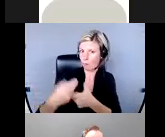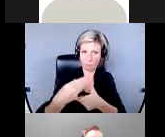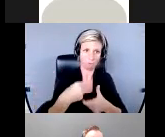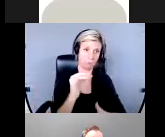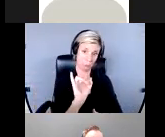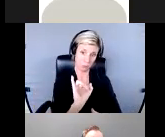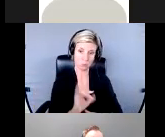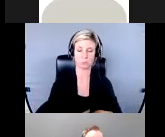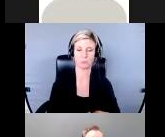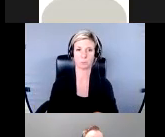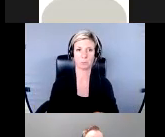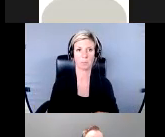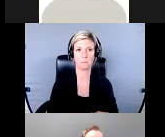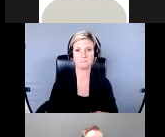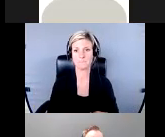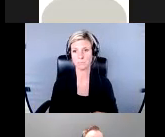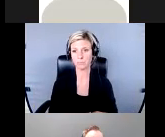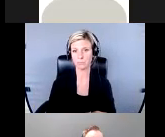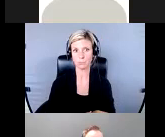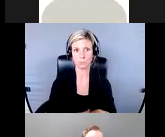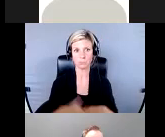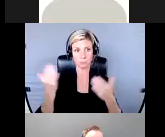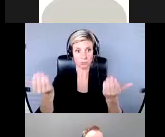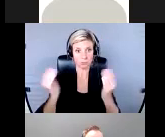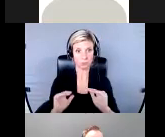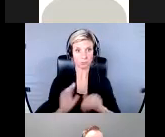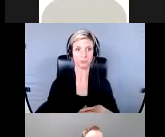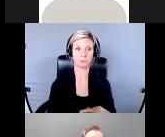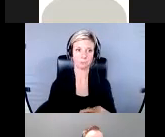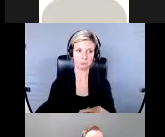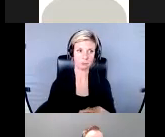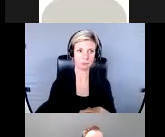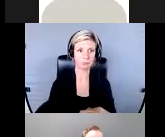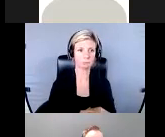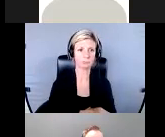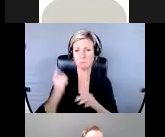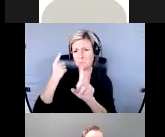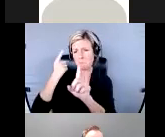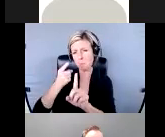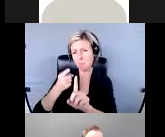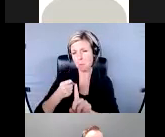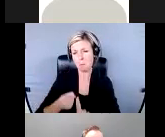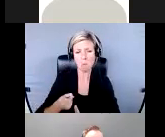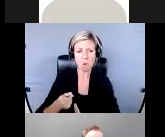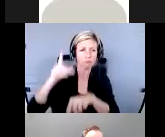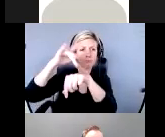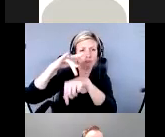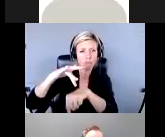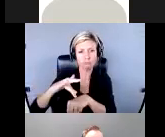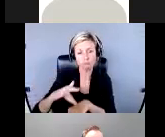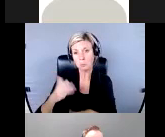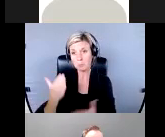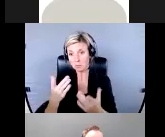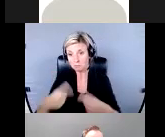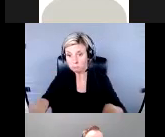So issues that families face, that, and this is just a kind of a snapshot of, like, you know, hey, you're thinking of